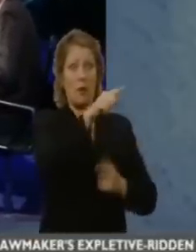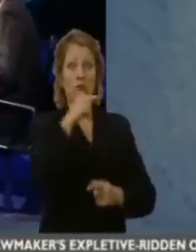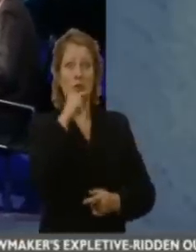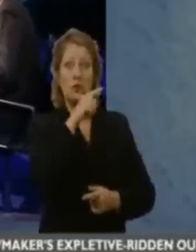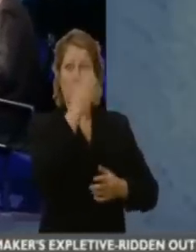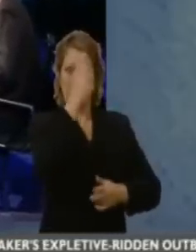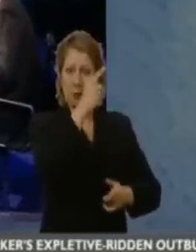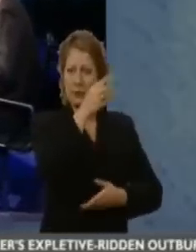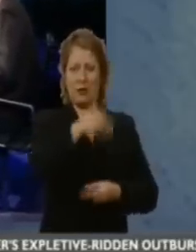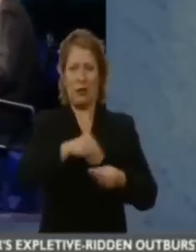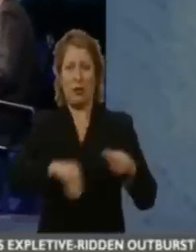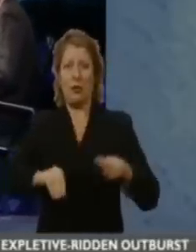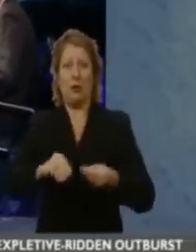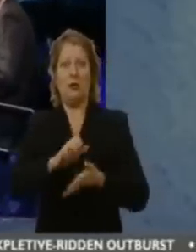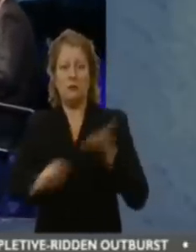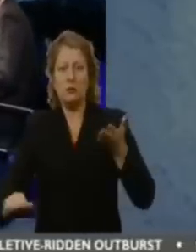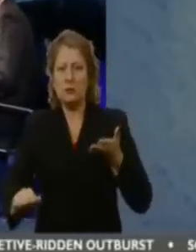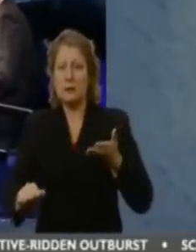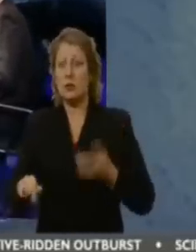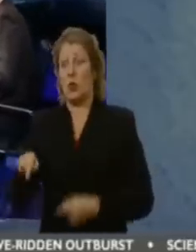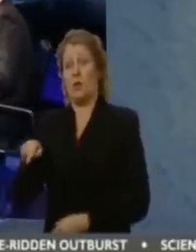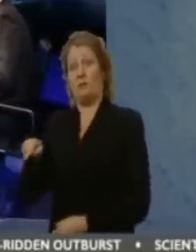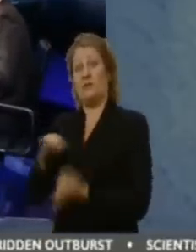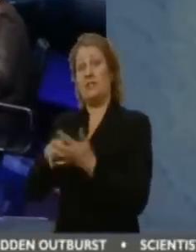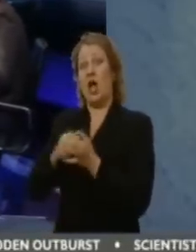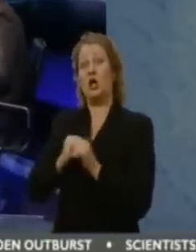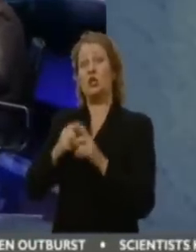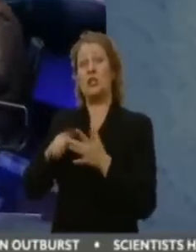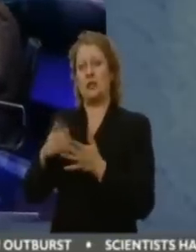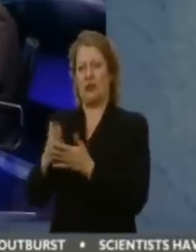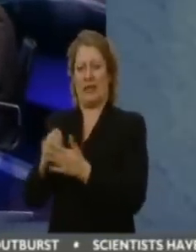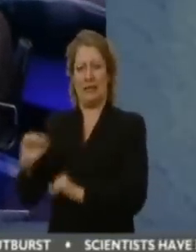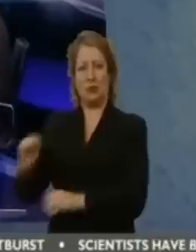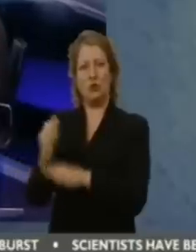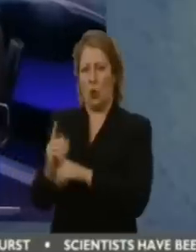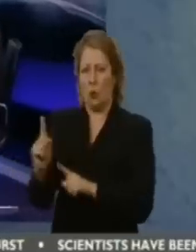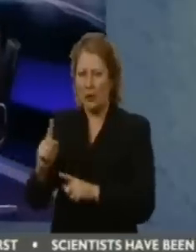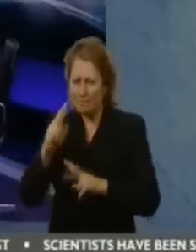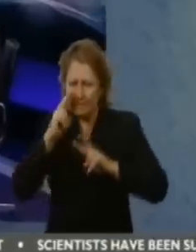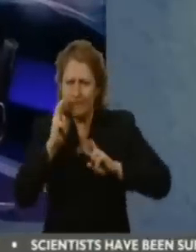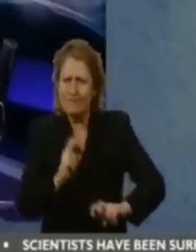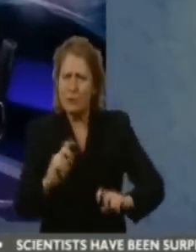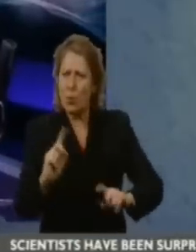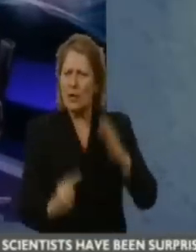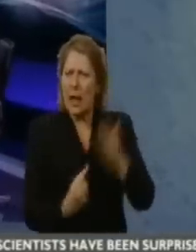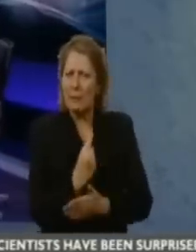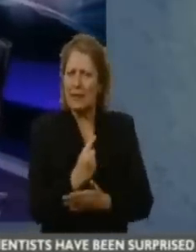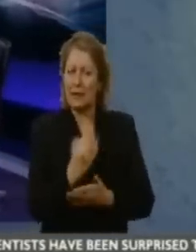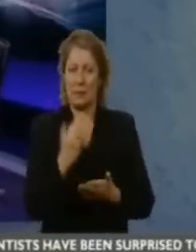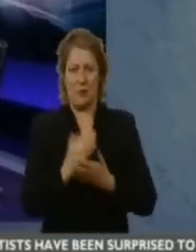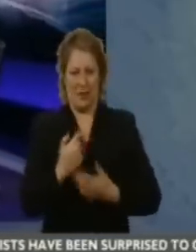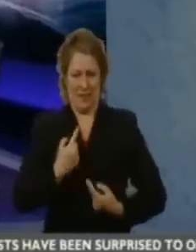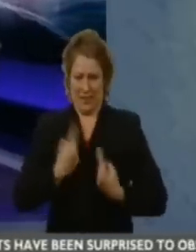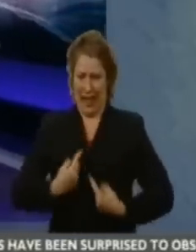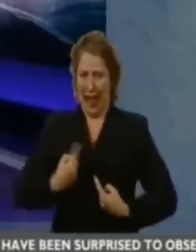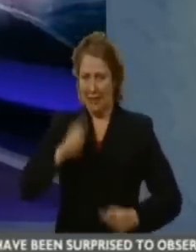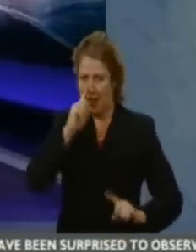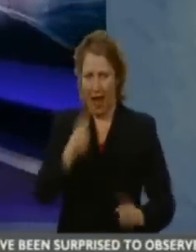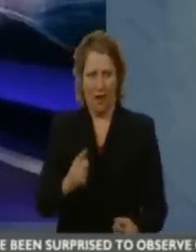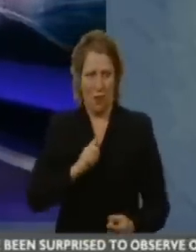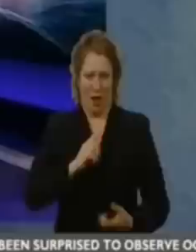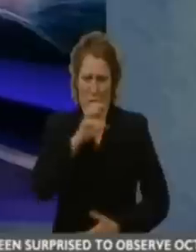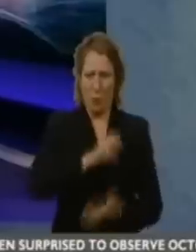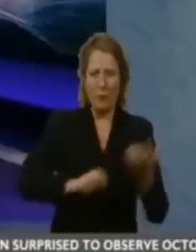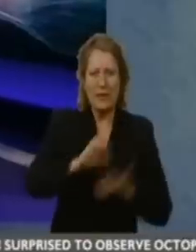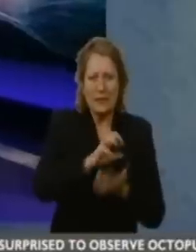us try to figure out what was going on. It was too complicated for us by ourselves, but he was one of the smartest tax lawyers in Russia. And